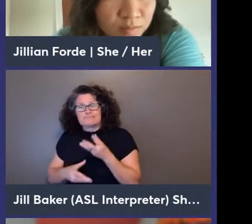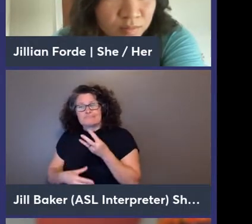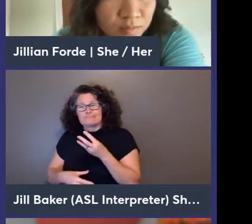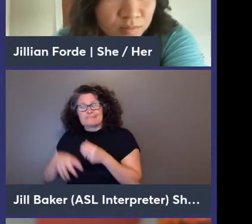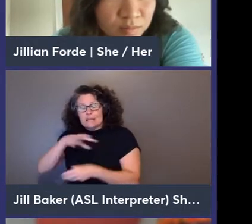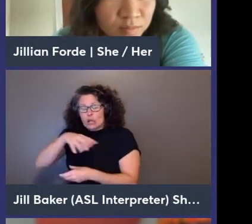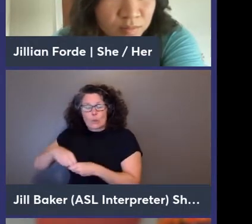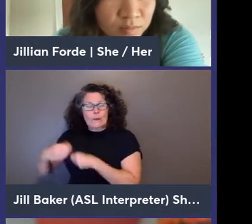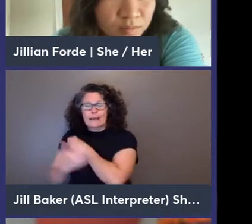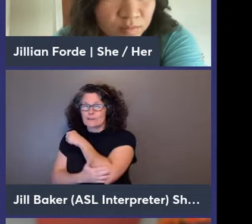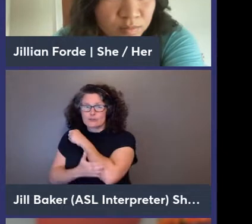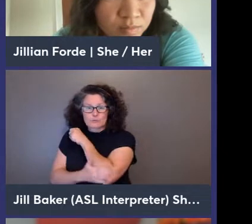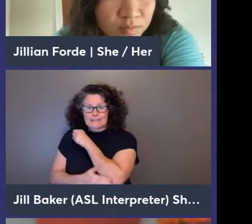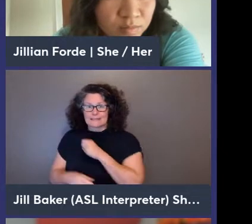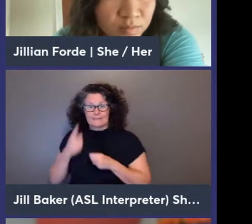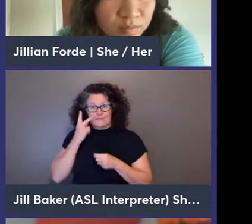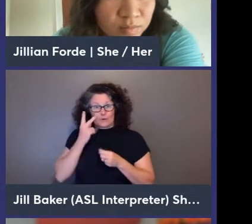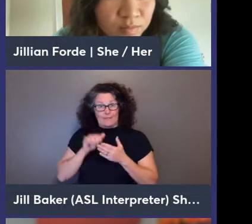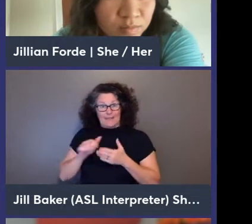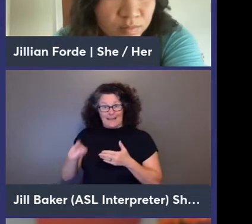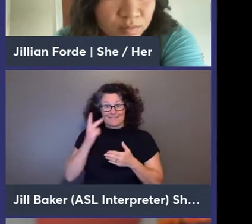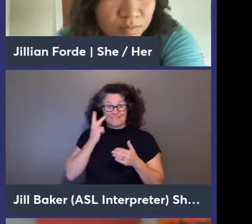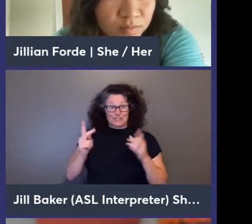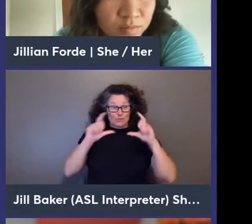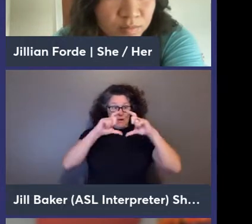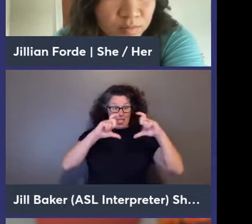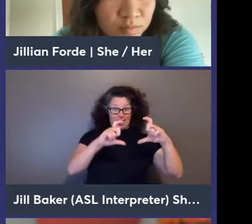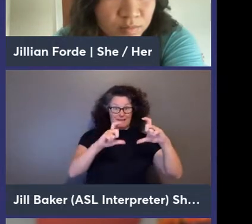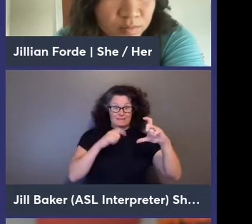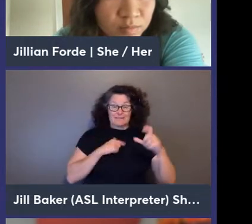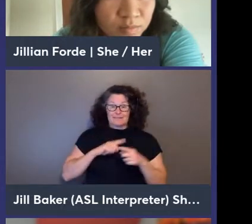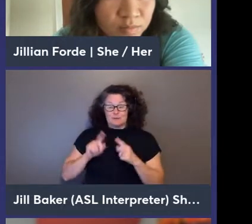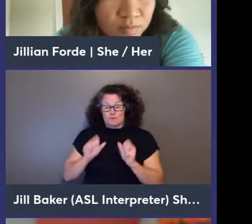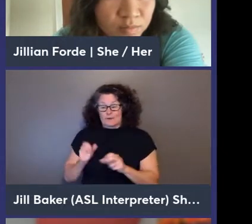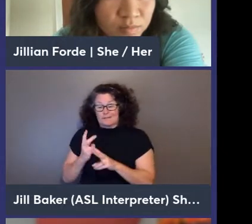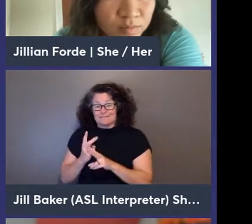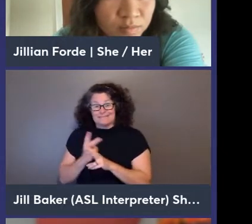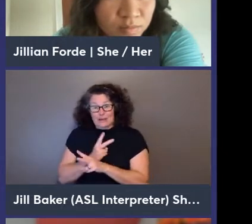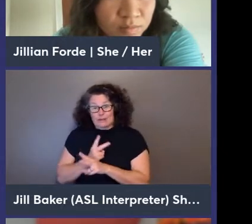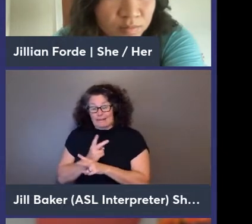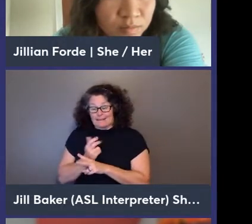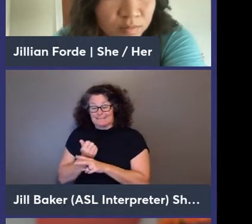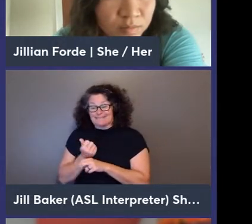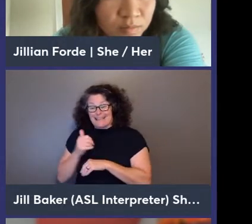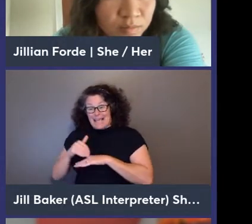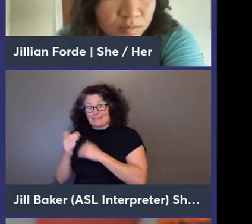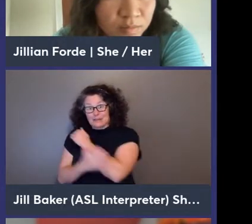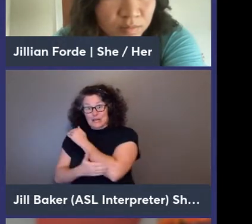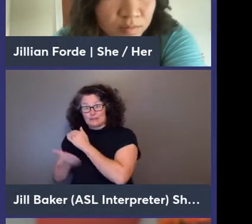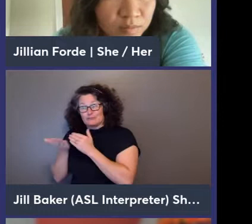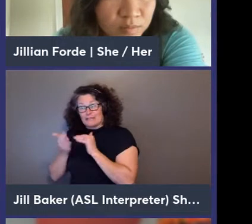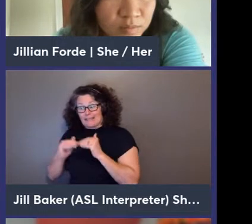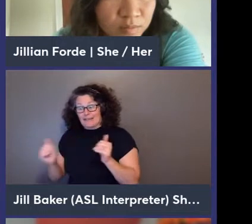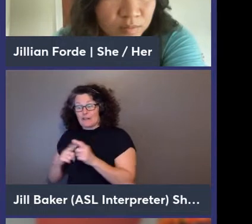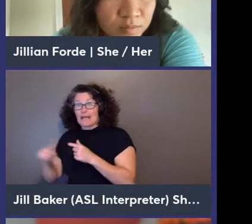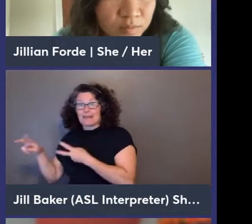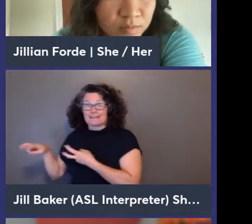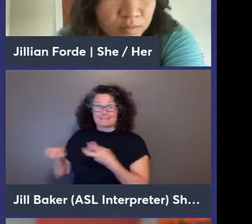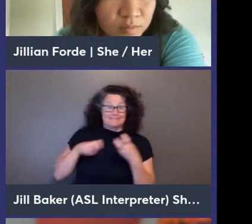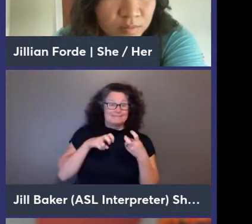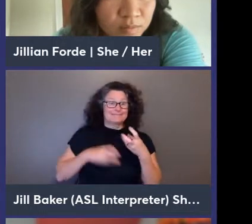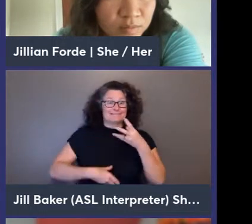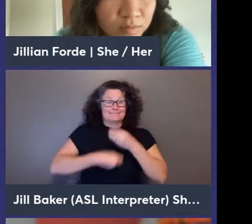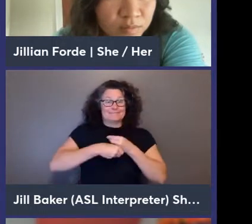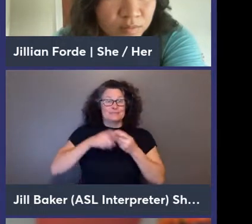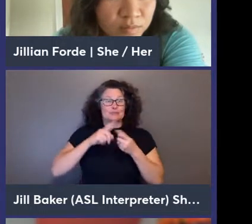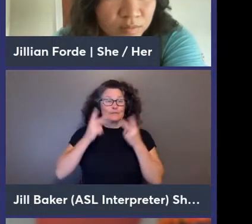a country in this visual to be able to calculate anything at the country level and then bring it to the visual. So